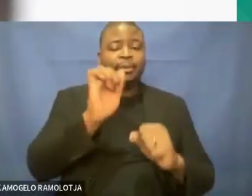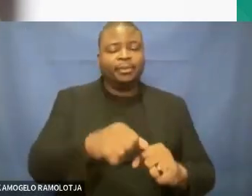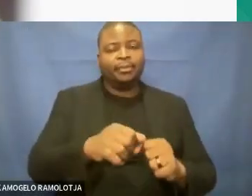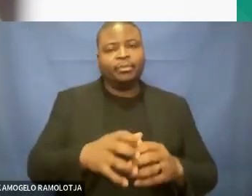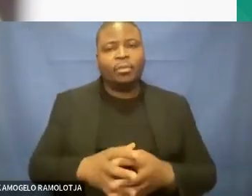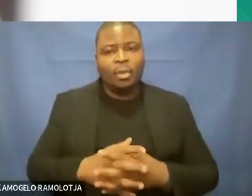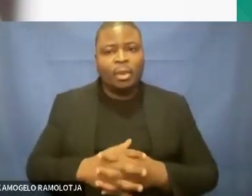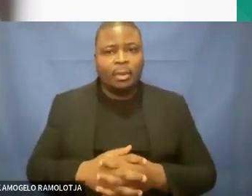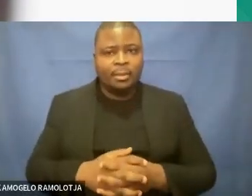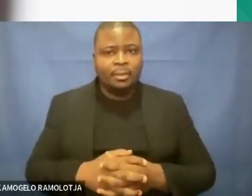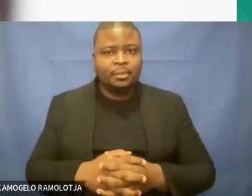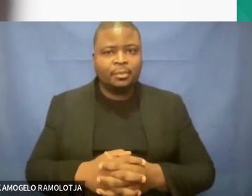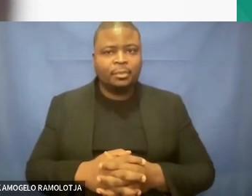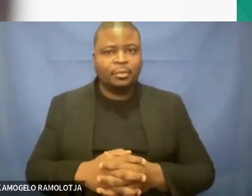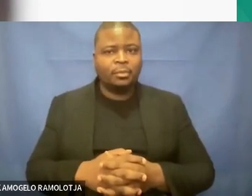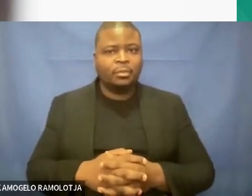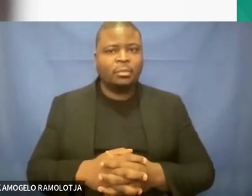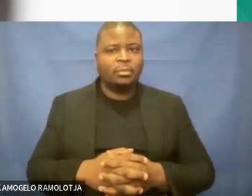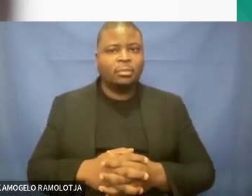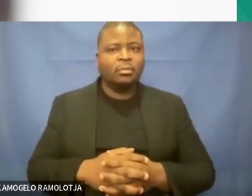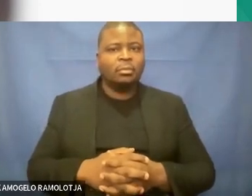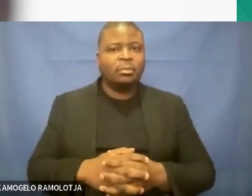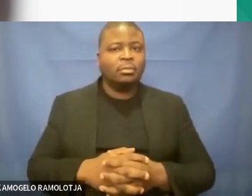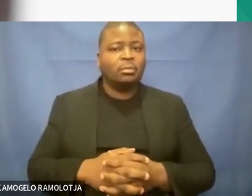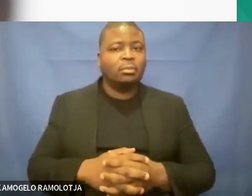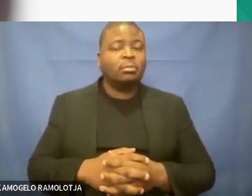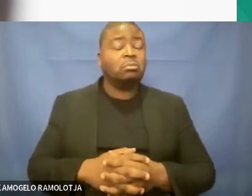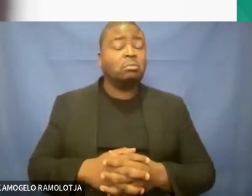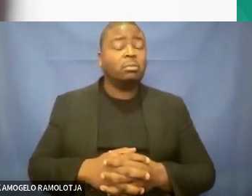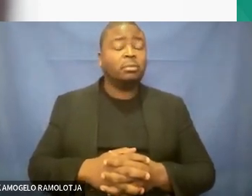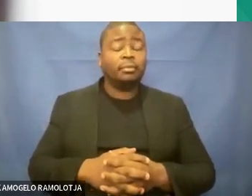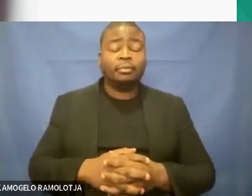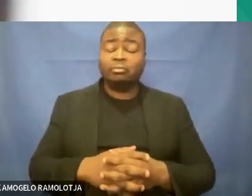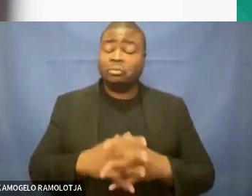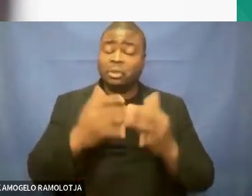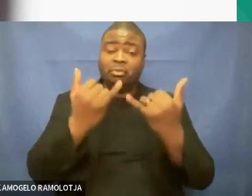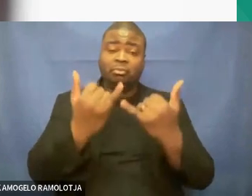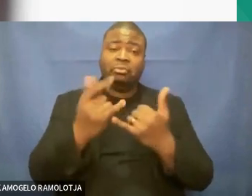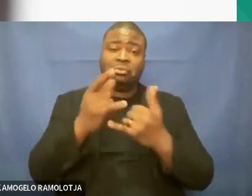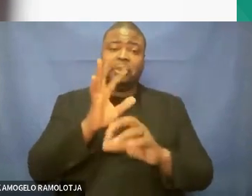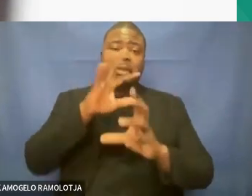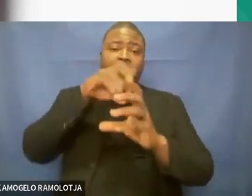And I'm very pleased to be part of this webinar series.